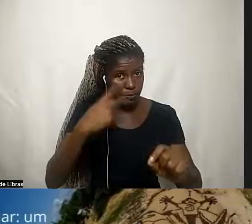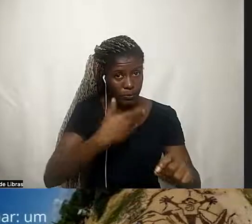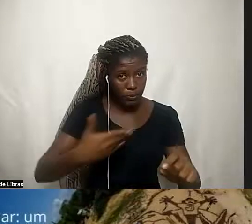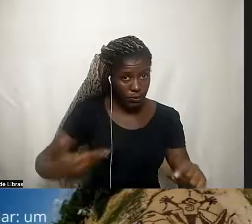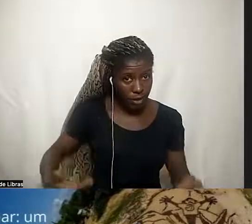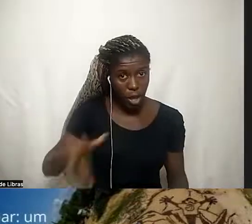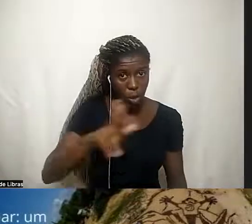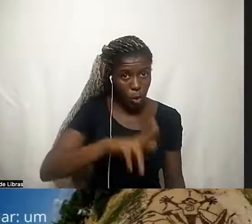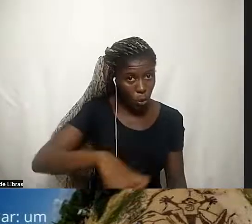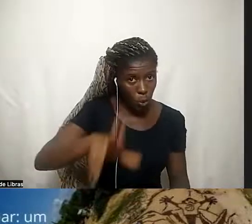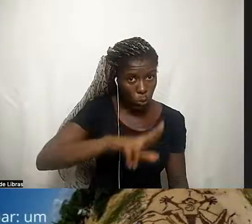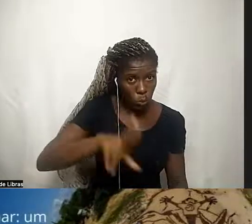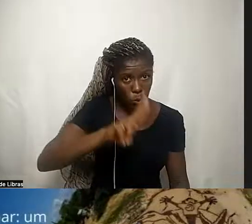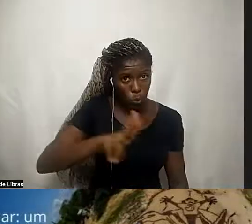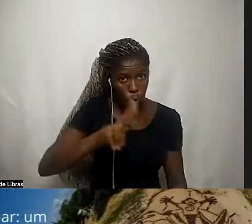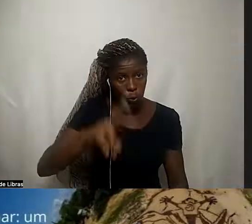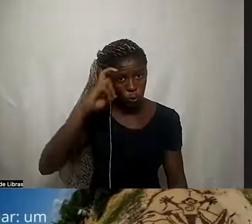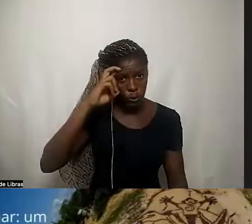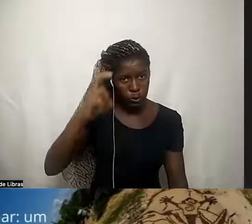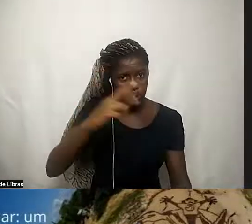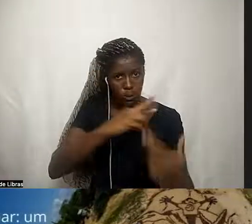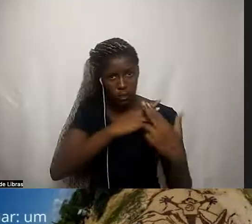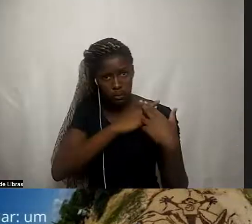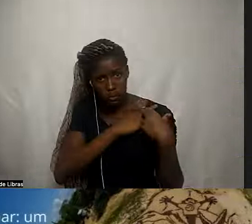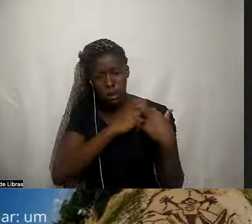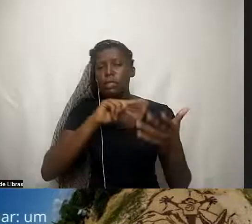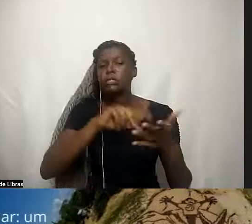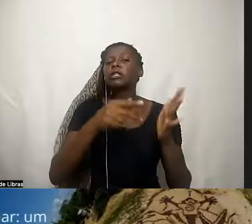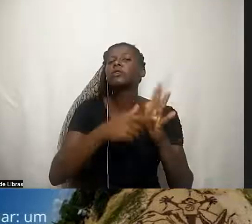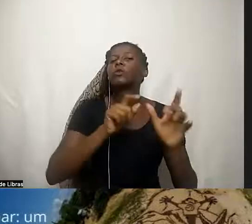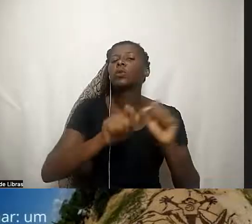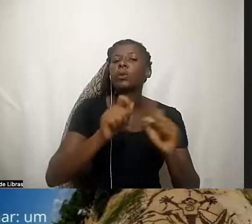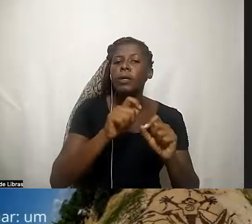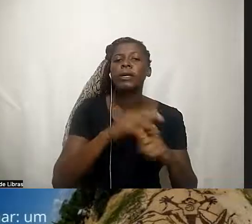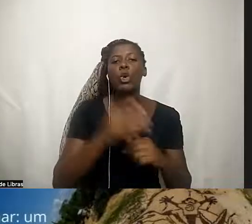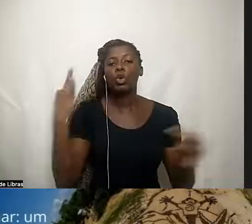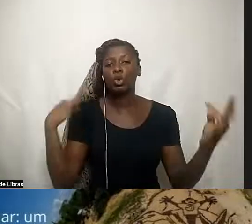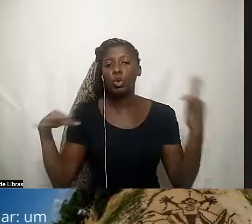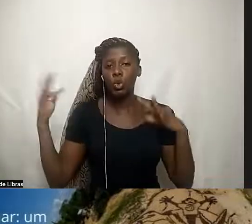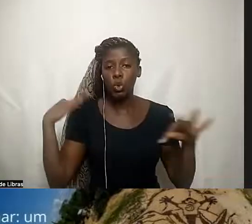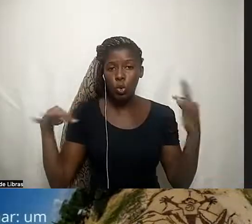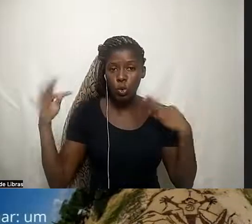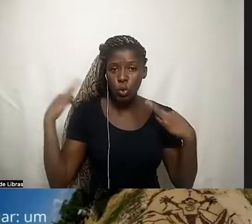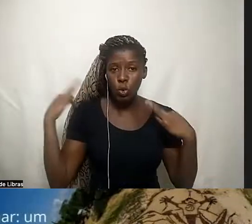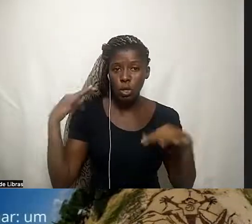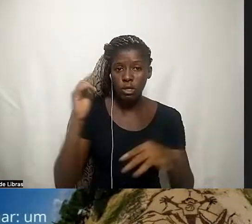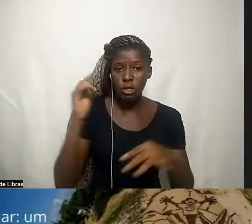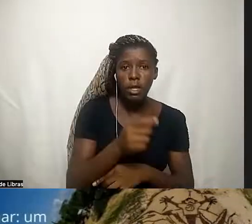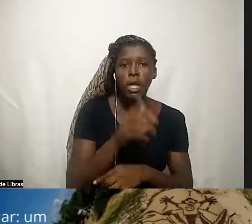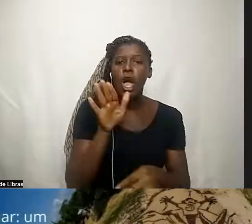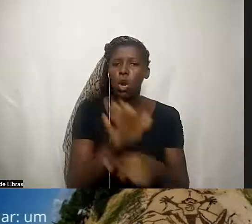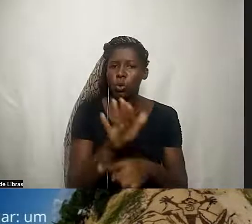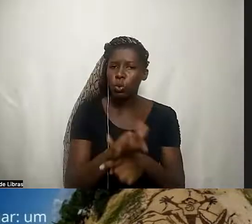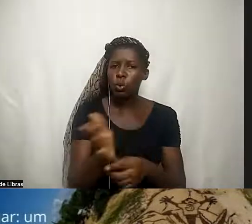especially regarding tourism, which is a very important activity because it generates work, jobs,